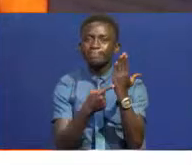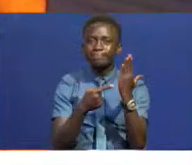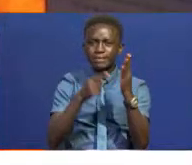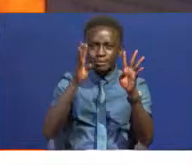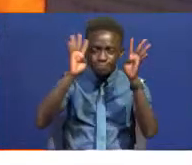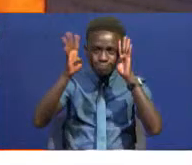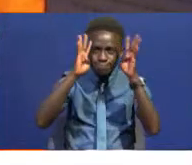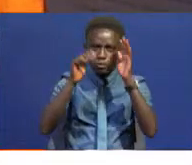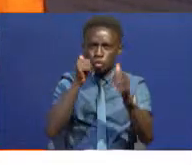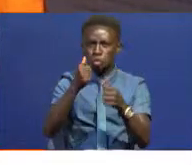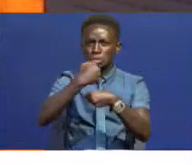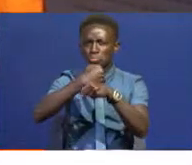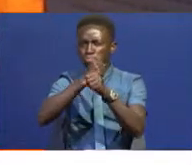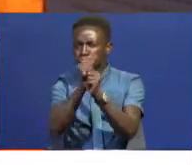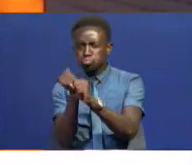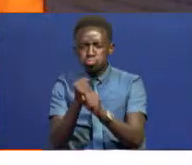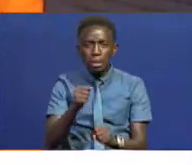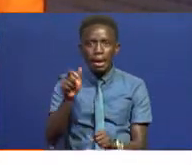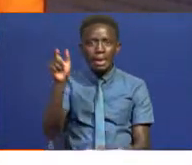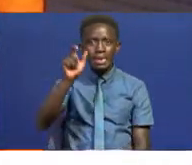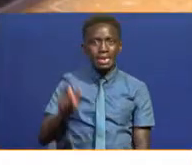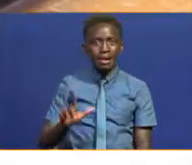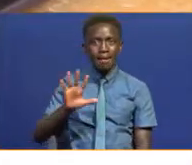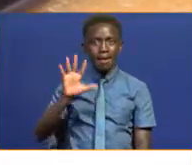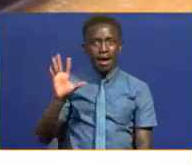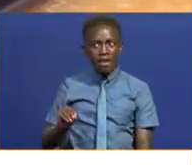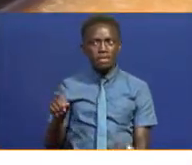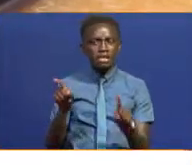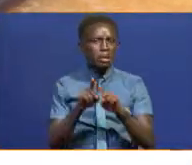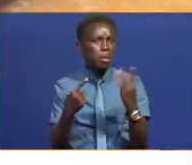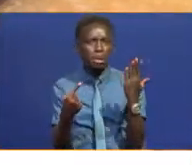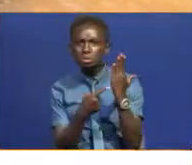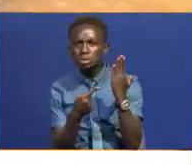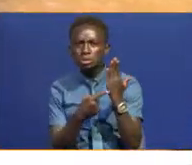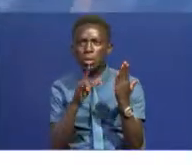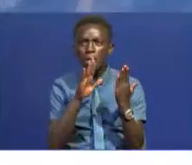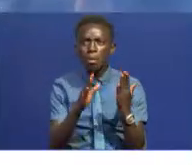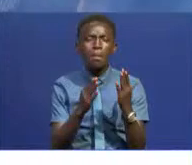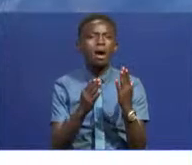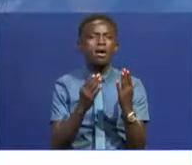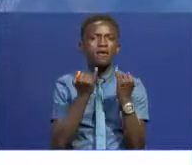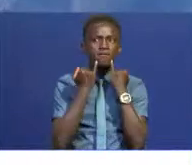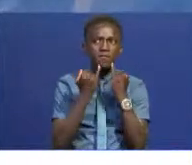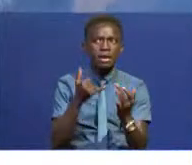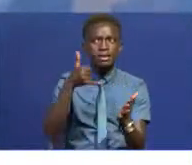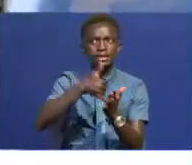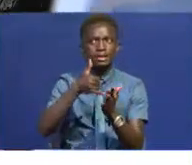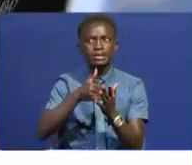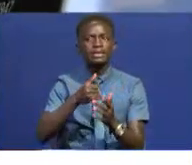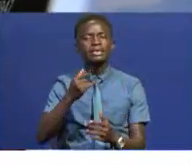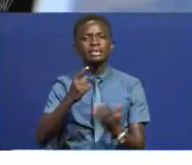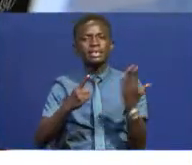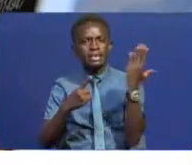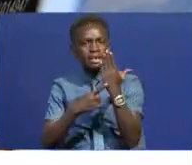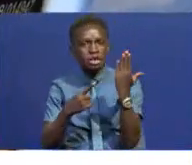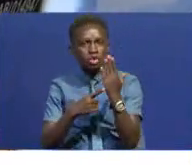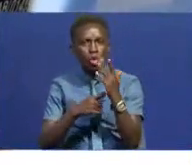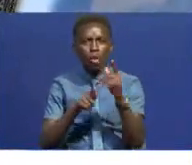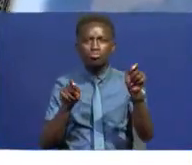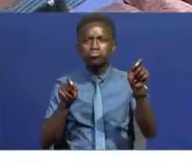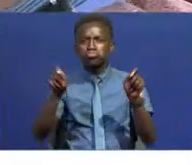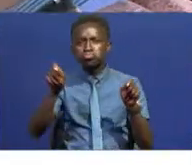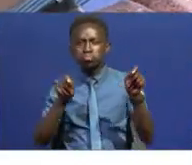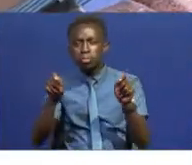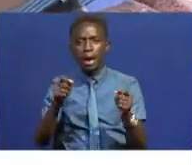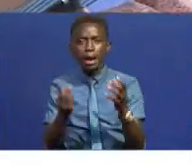region and delve into crucial digital transformation developments, including digital governance, generative AI, in